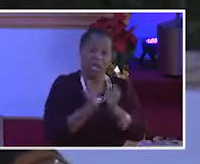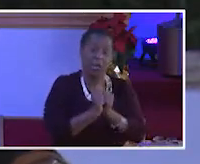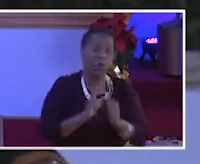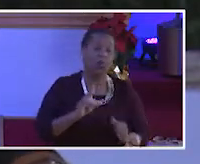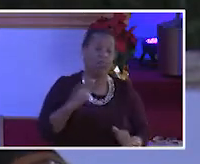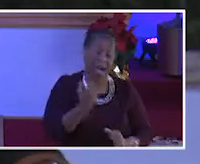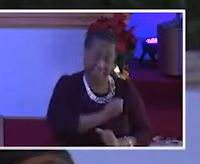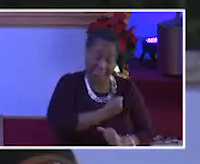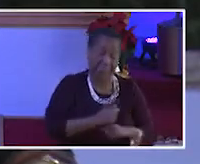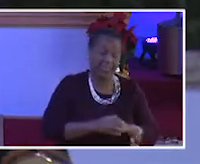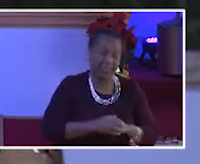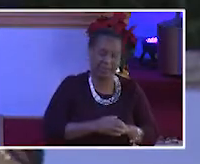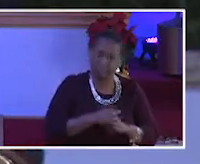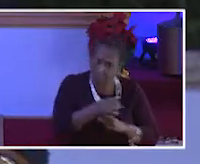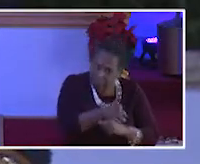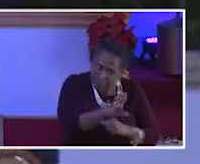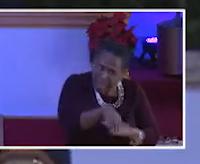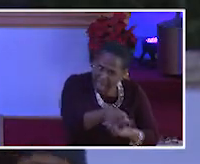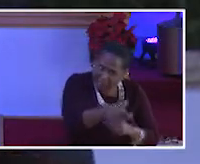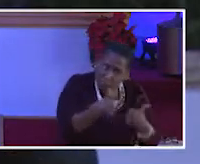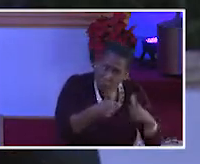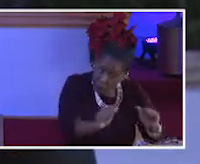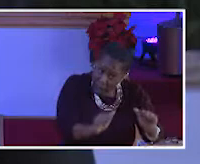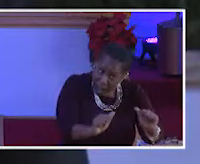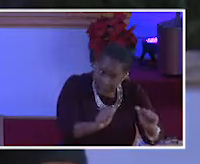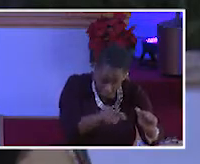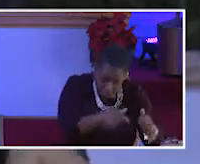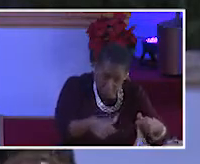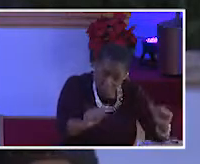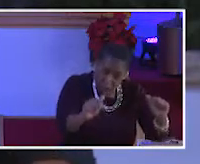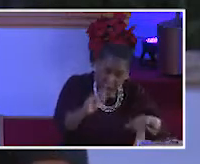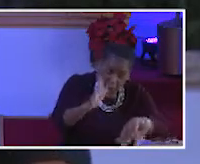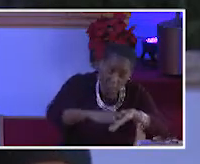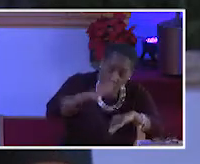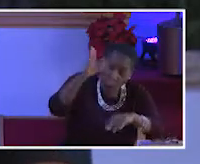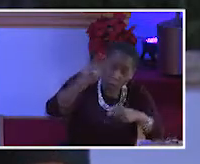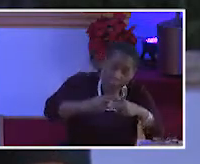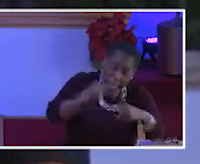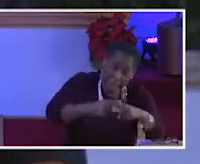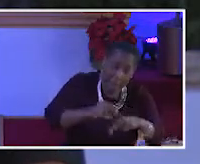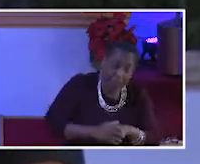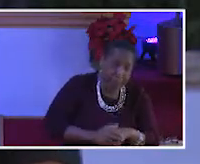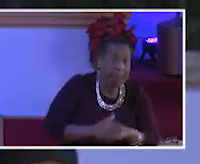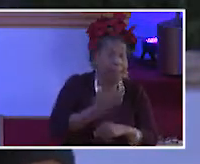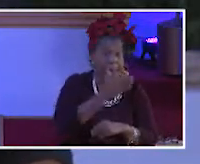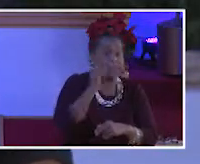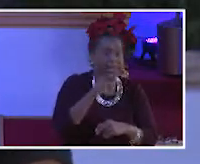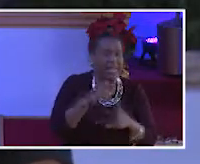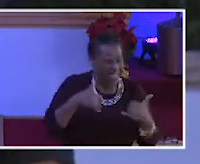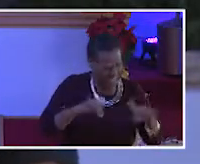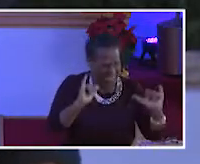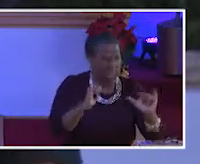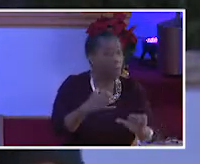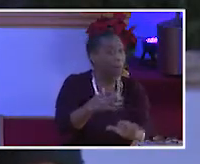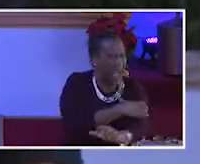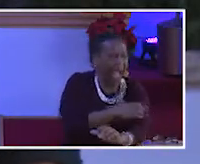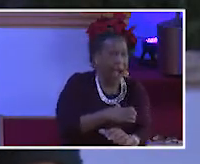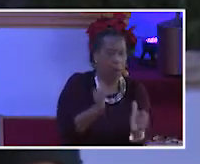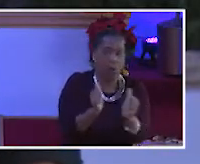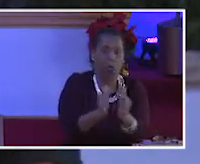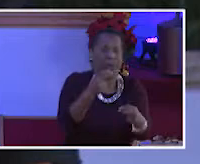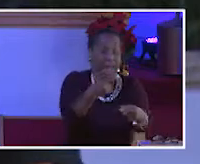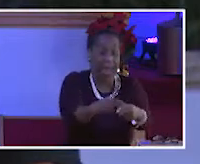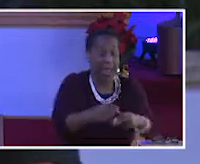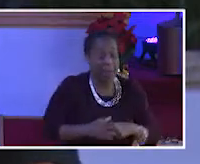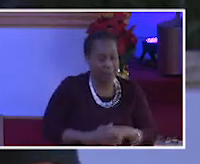with us. Have you ever tried him? Have you ever called on that name? For there's still power in that